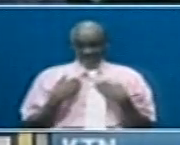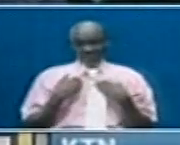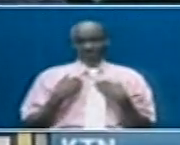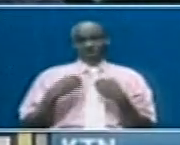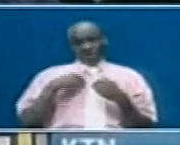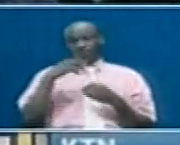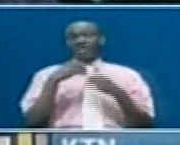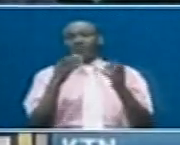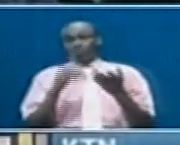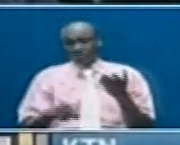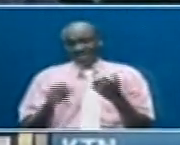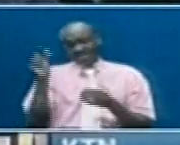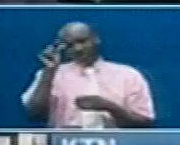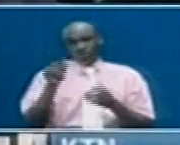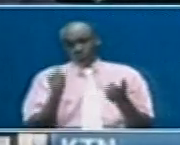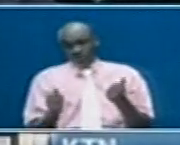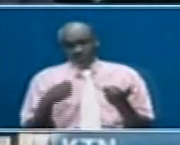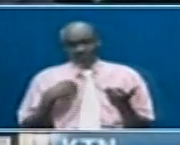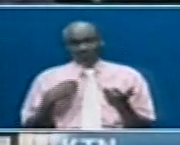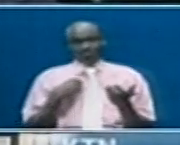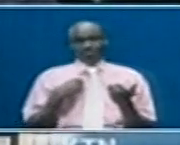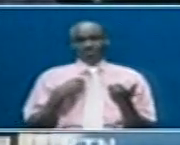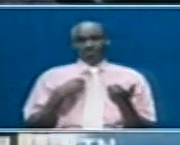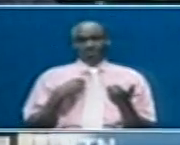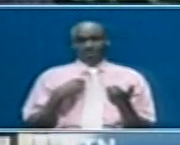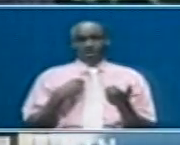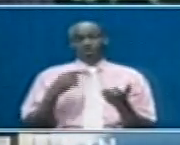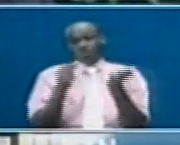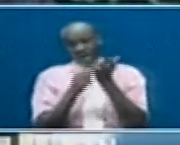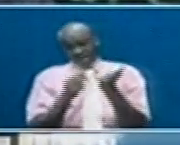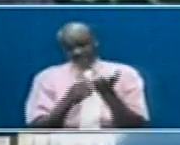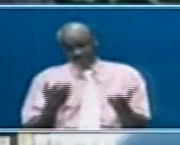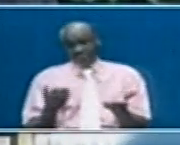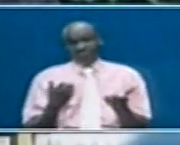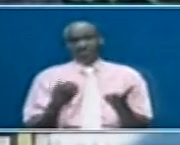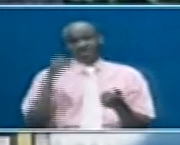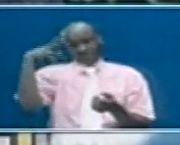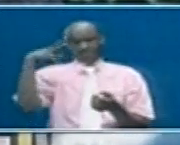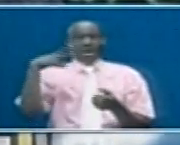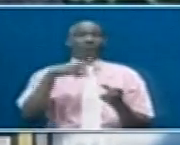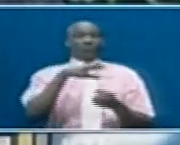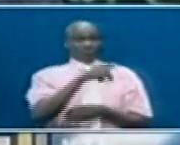we supply in the region include Ewasa, which is the Uganda power plant.